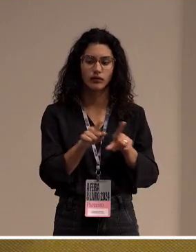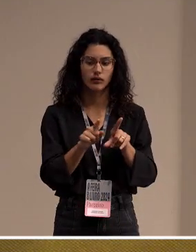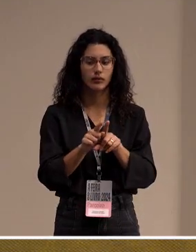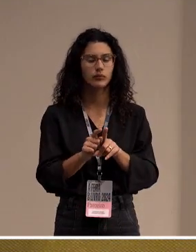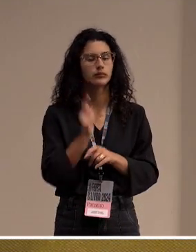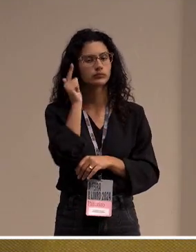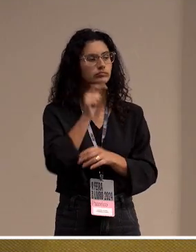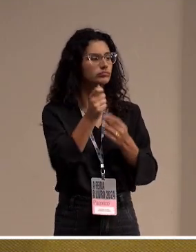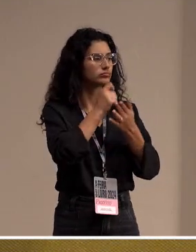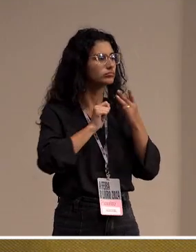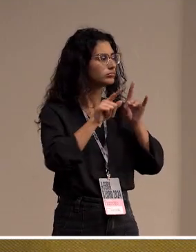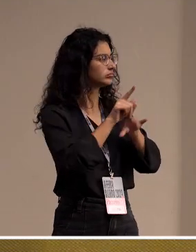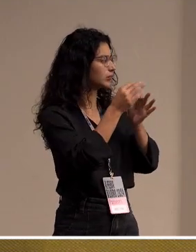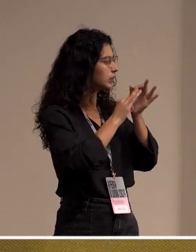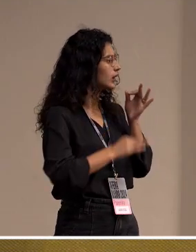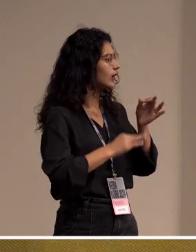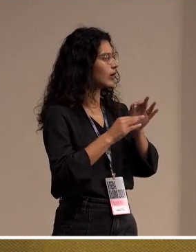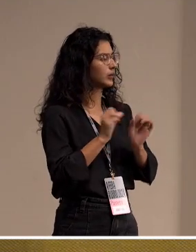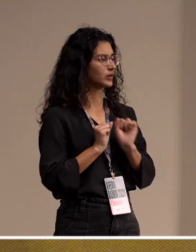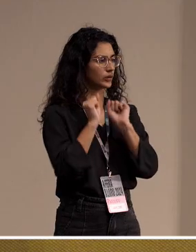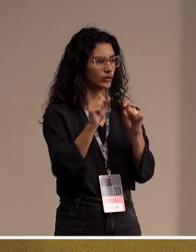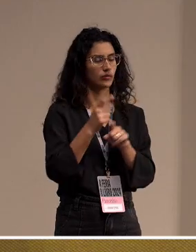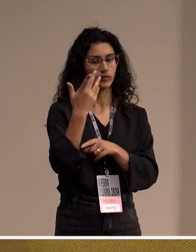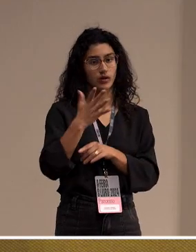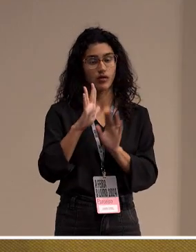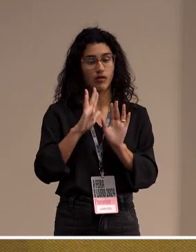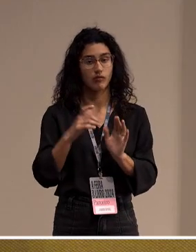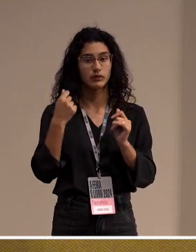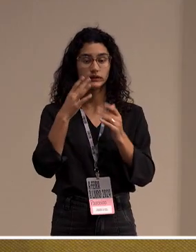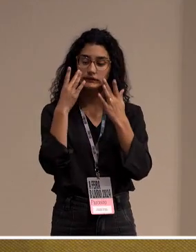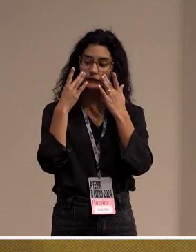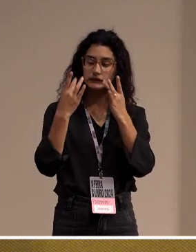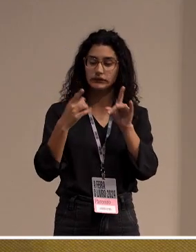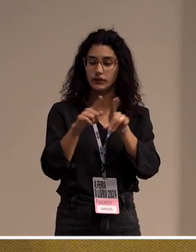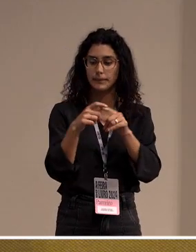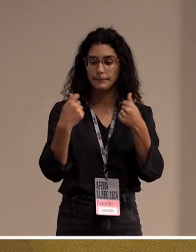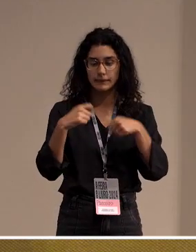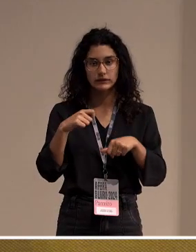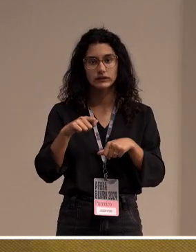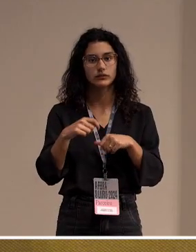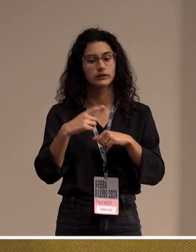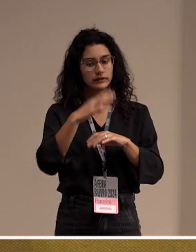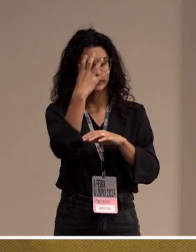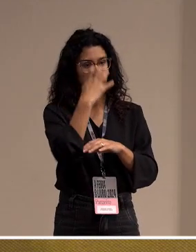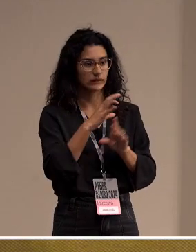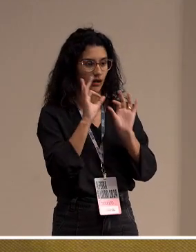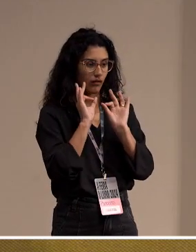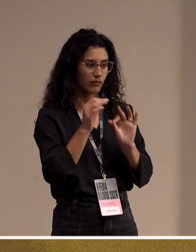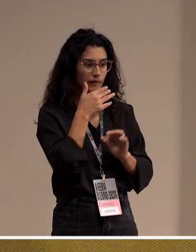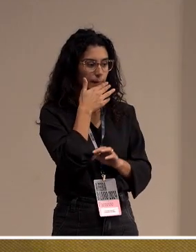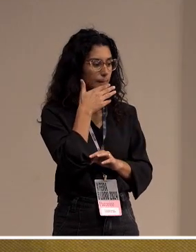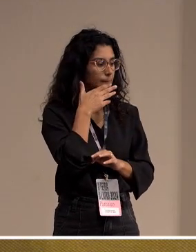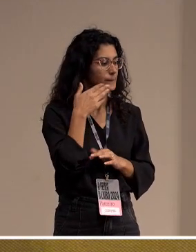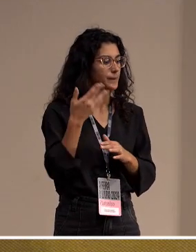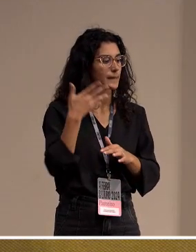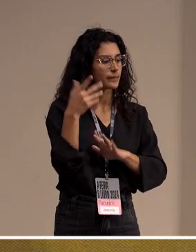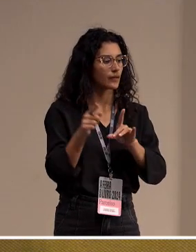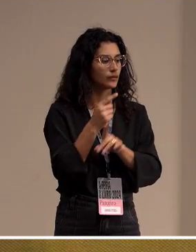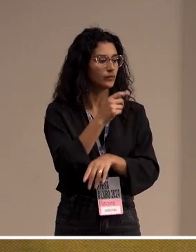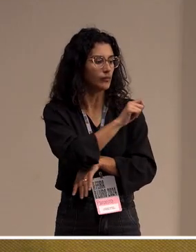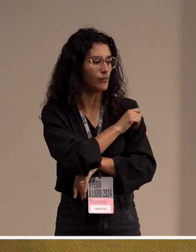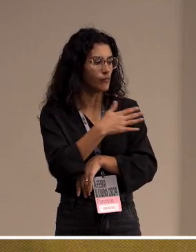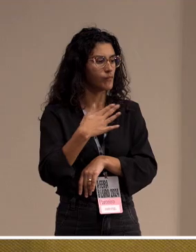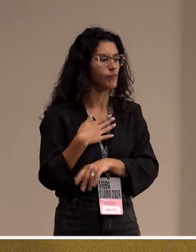write. And it was so powerful, I thought I should pay attention to it, that I should take it seriously. So I tell my students, I didn't choose writing,